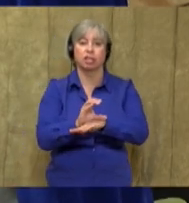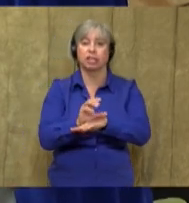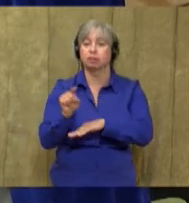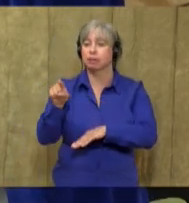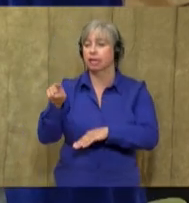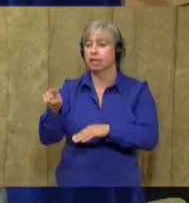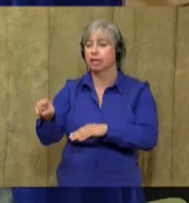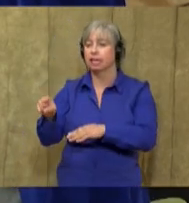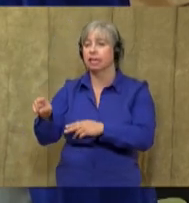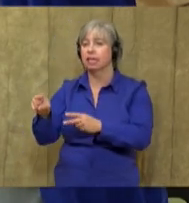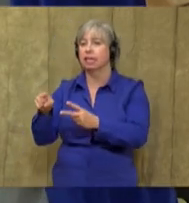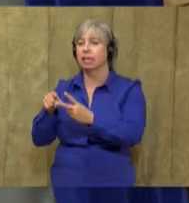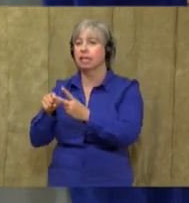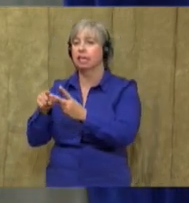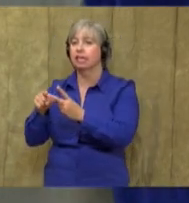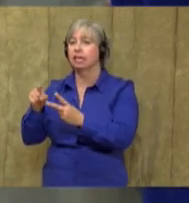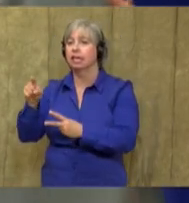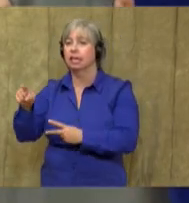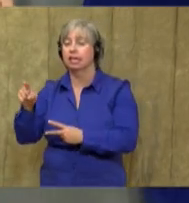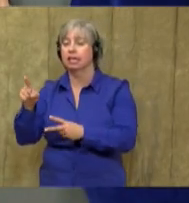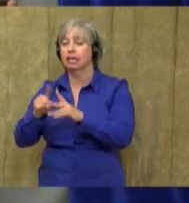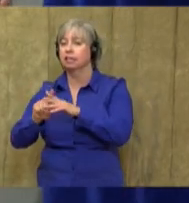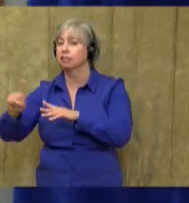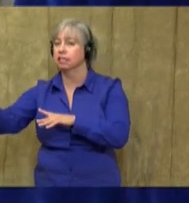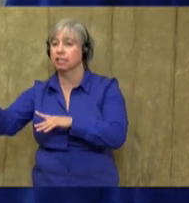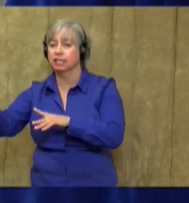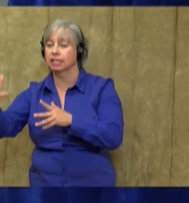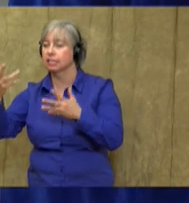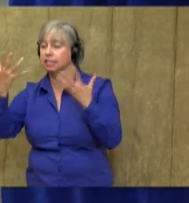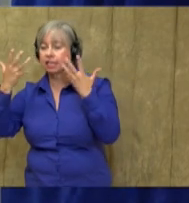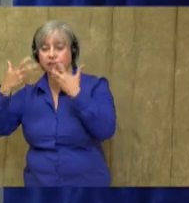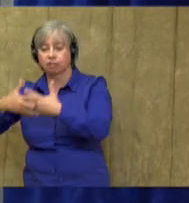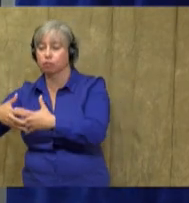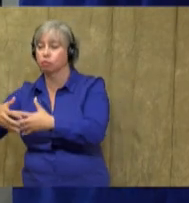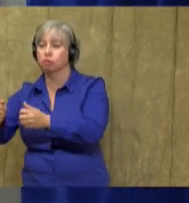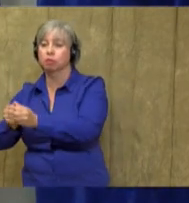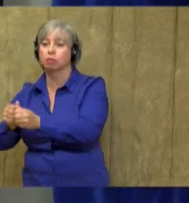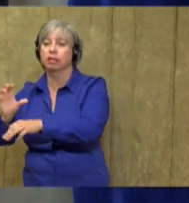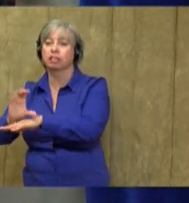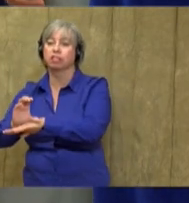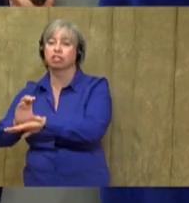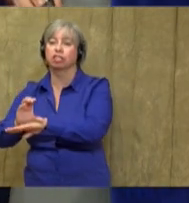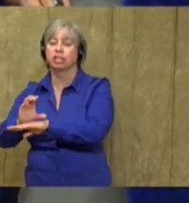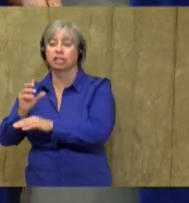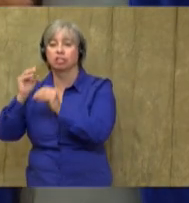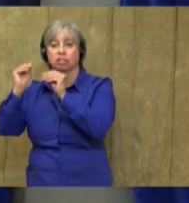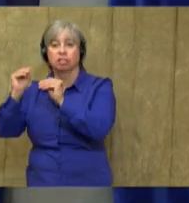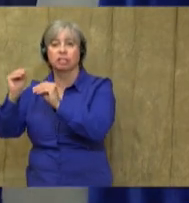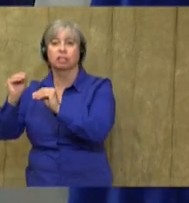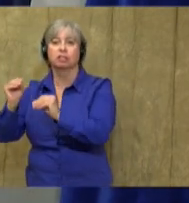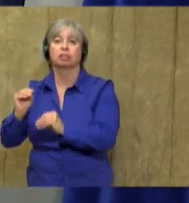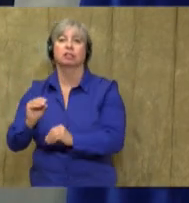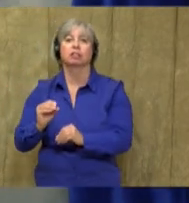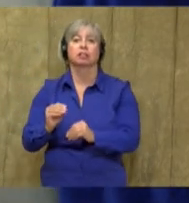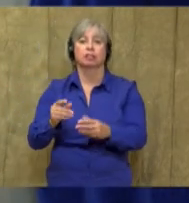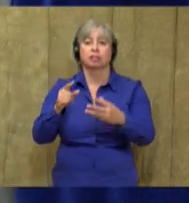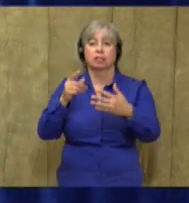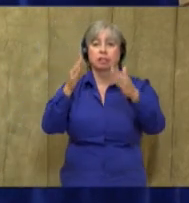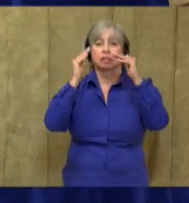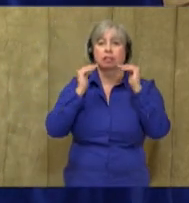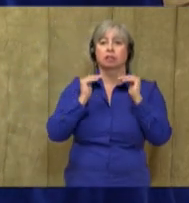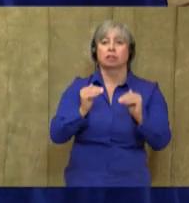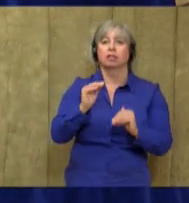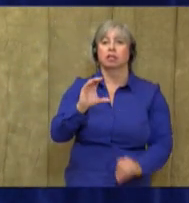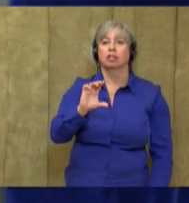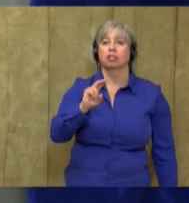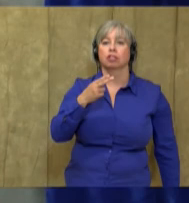Galileo because they said his theory did not go along with church teachings. Chaucer, The Canterbury Tales, another book that